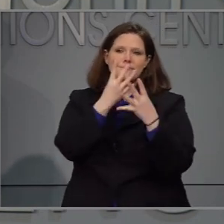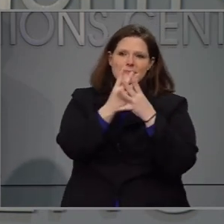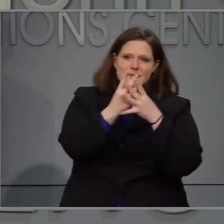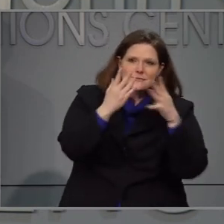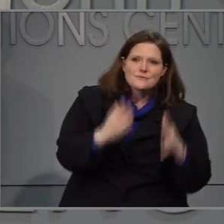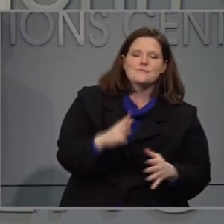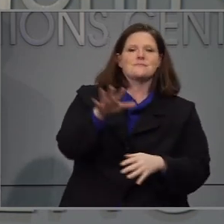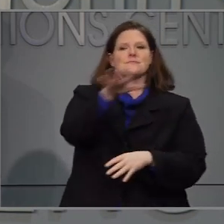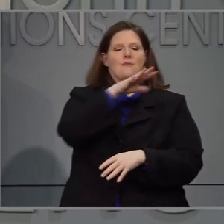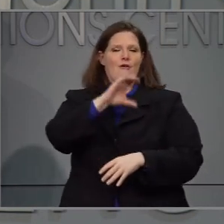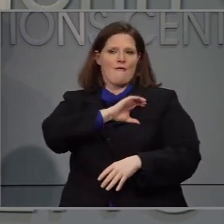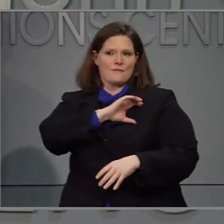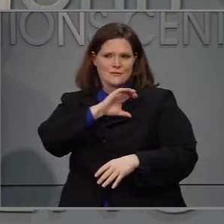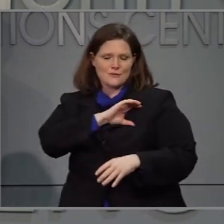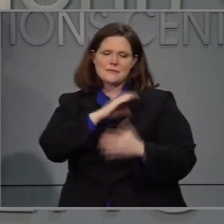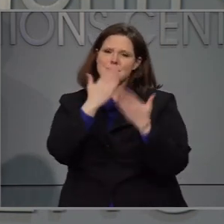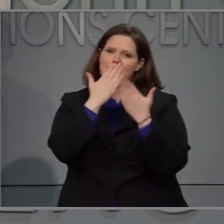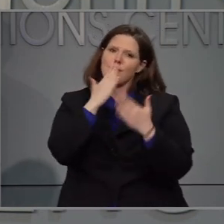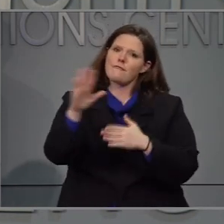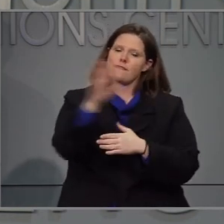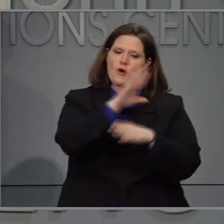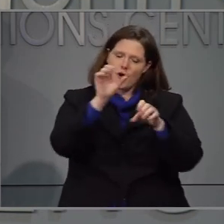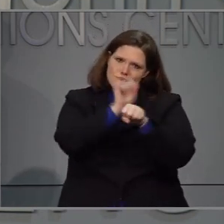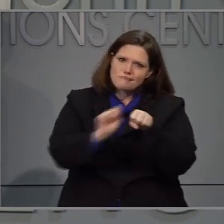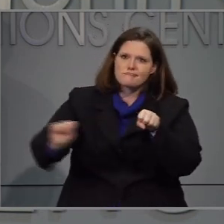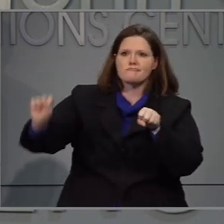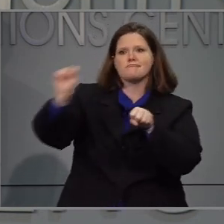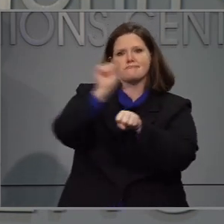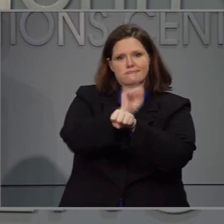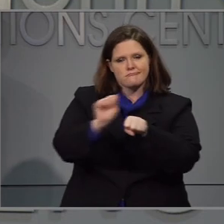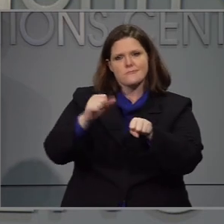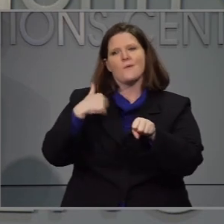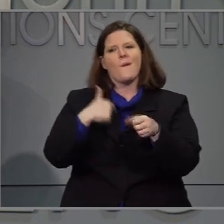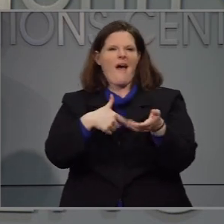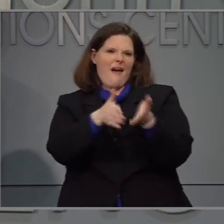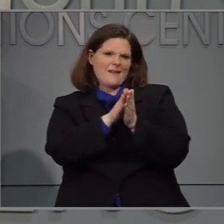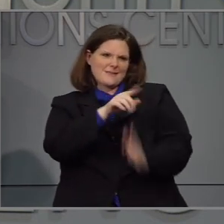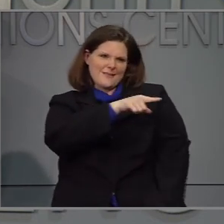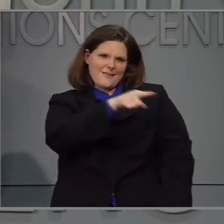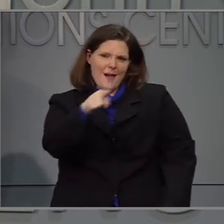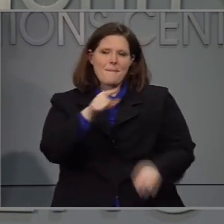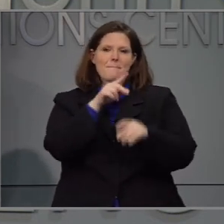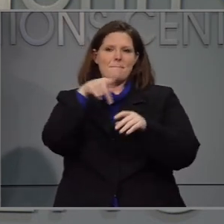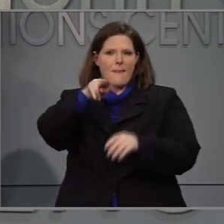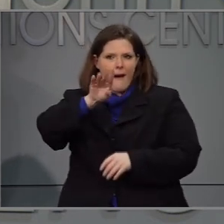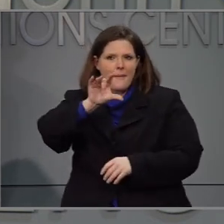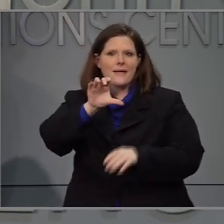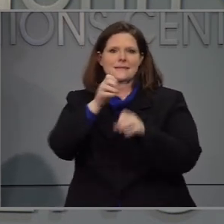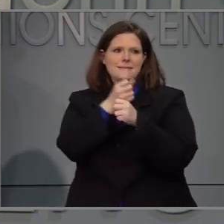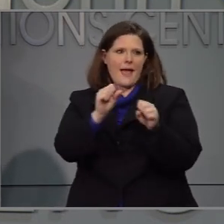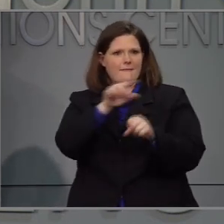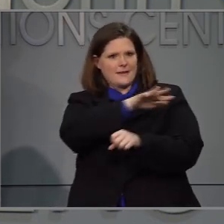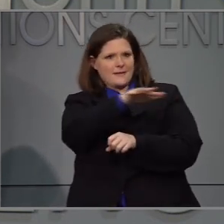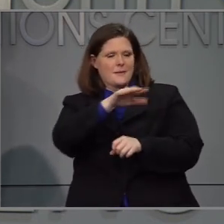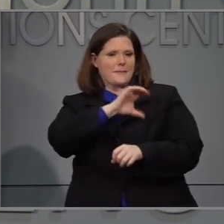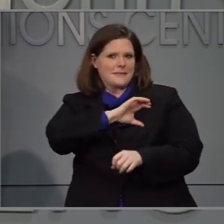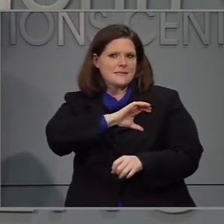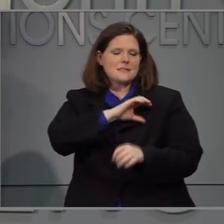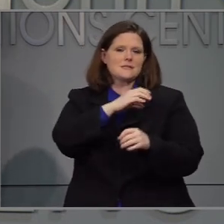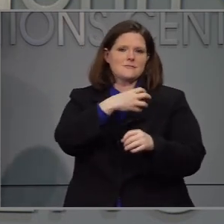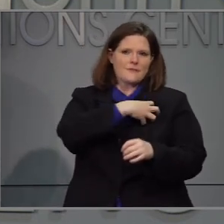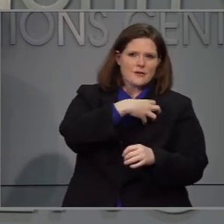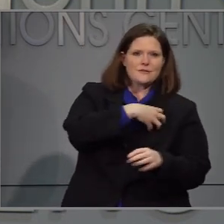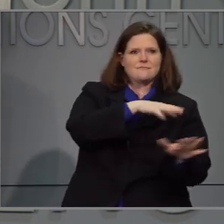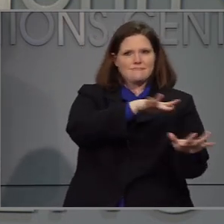in our communities. We're asking a lot of our public safety professionals right now, and we all owe them our gratitude and